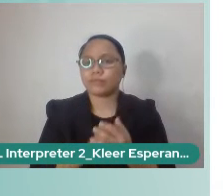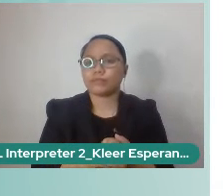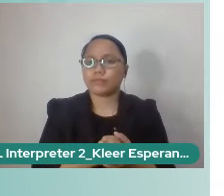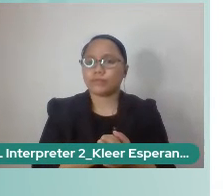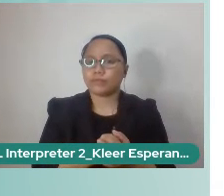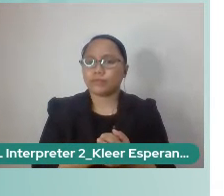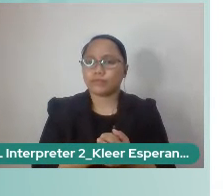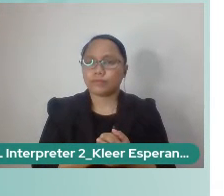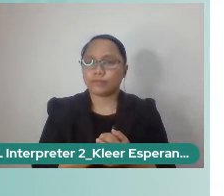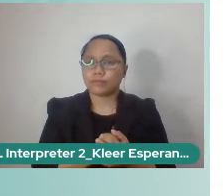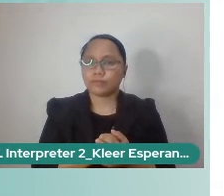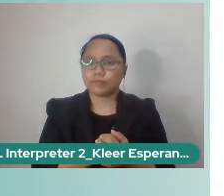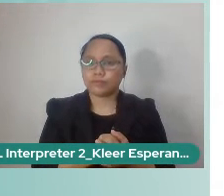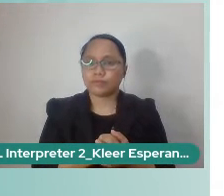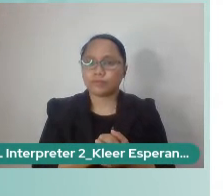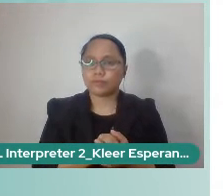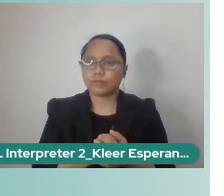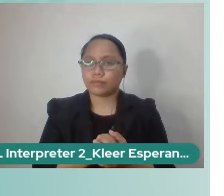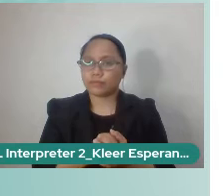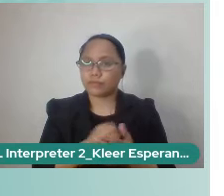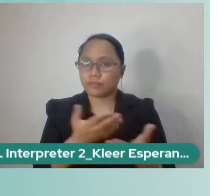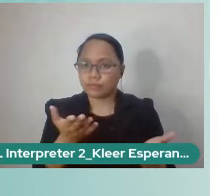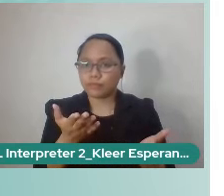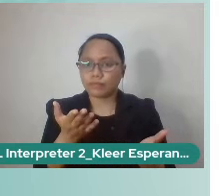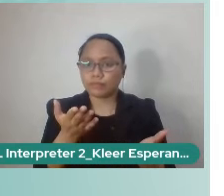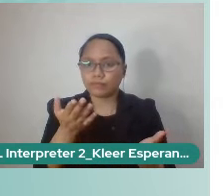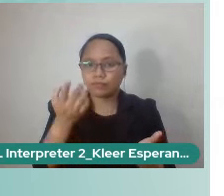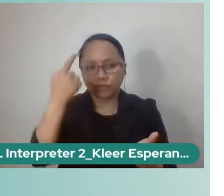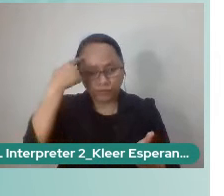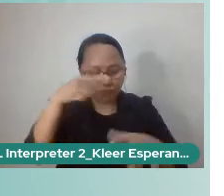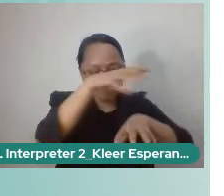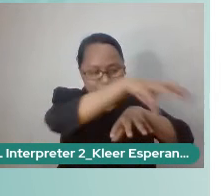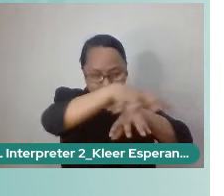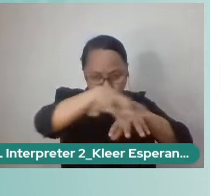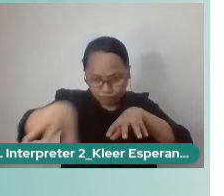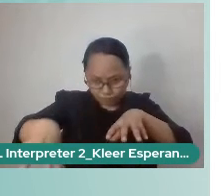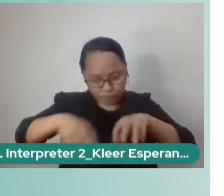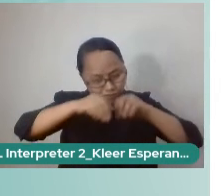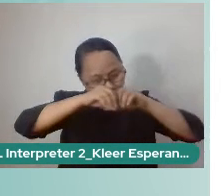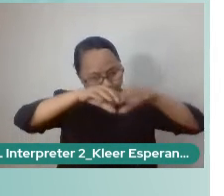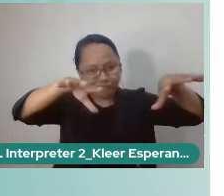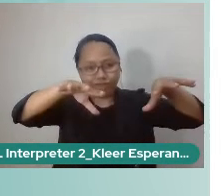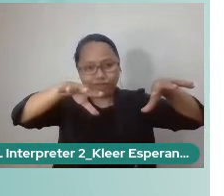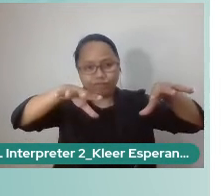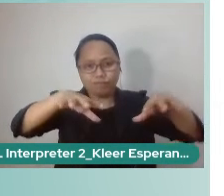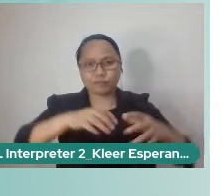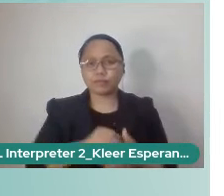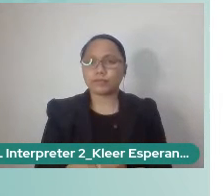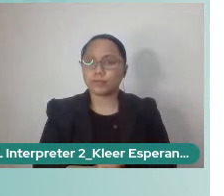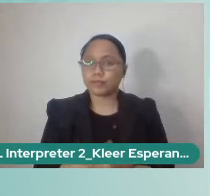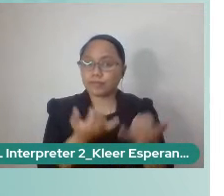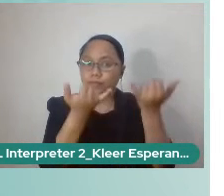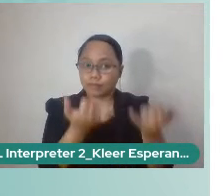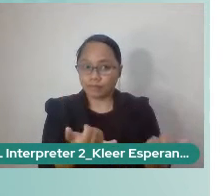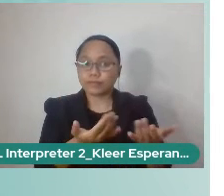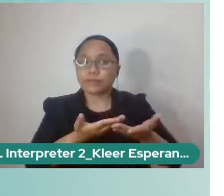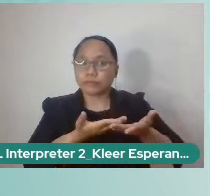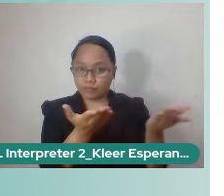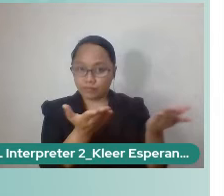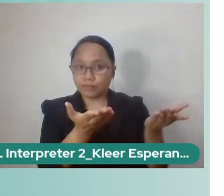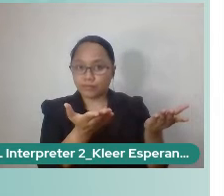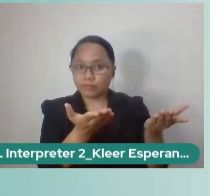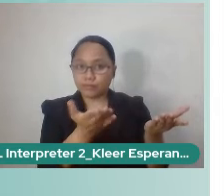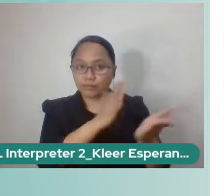the self-collection and the intervention at the community level. So this is the result so far